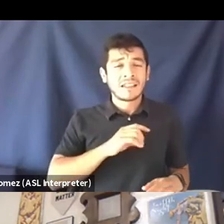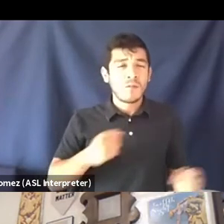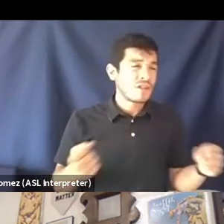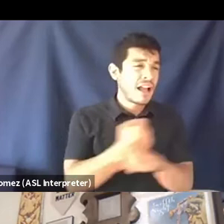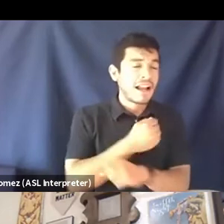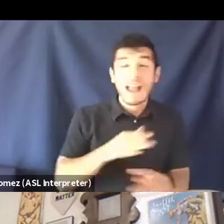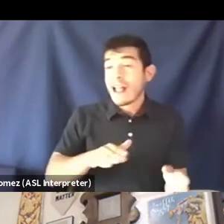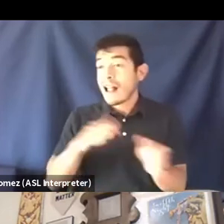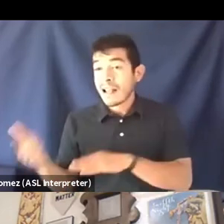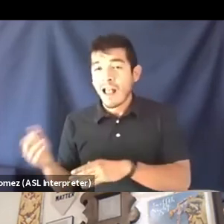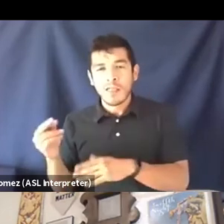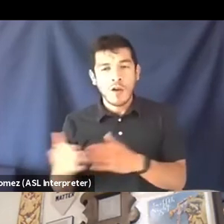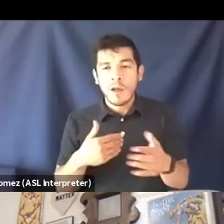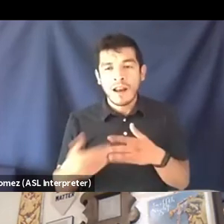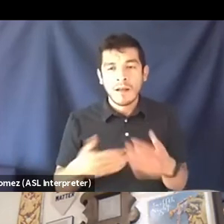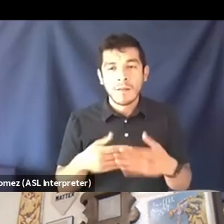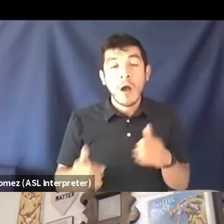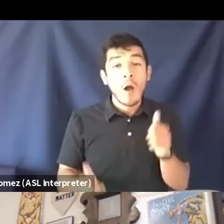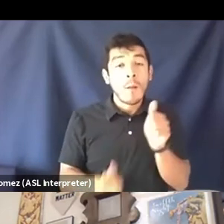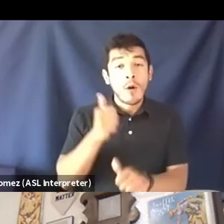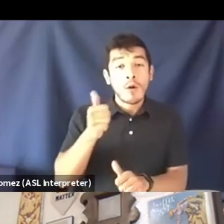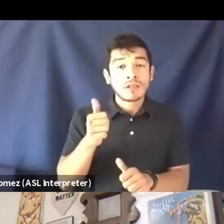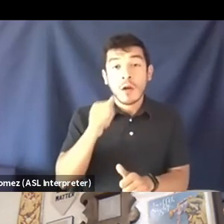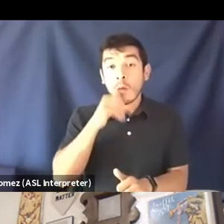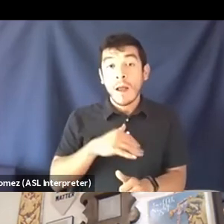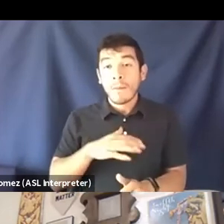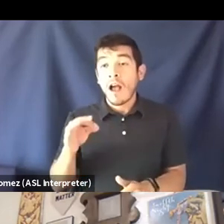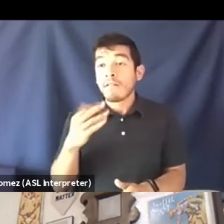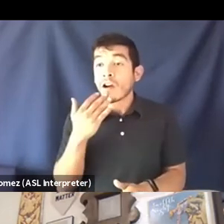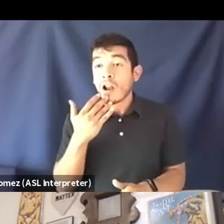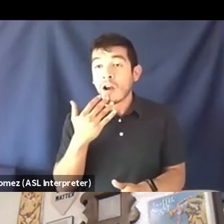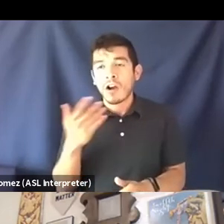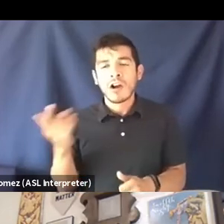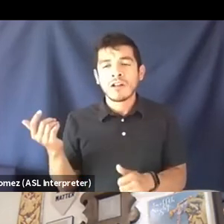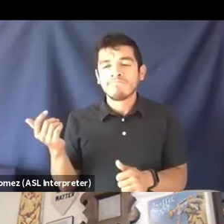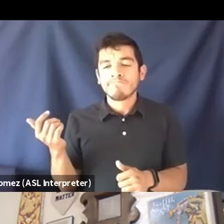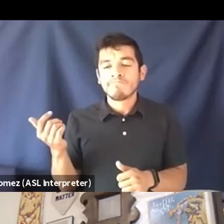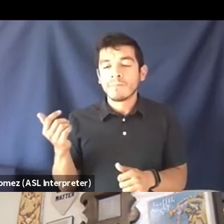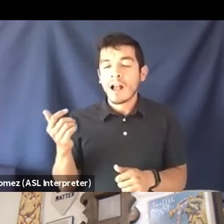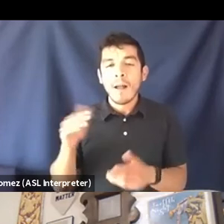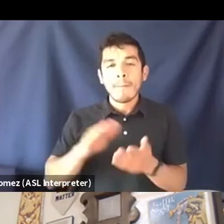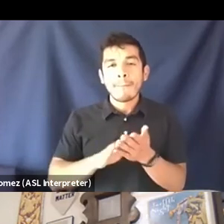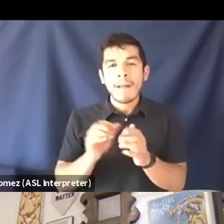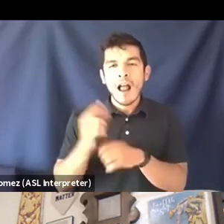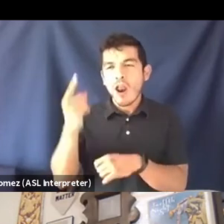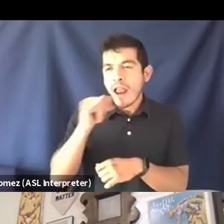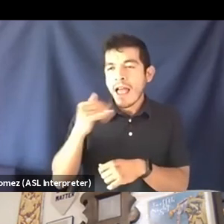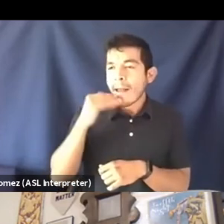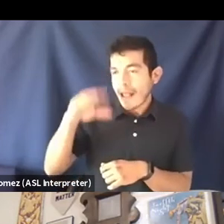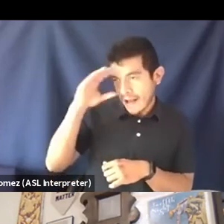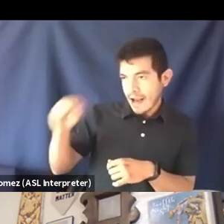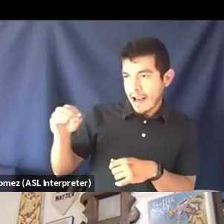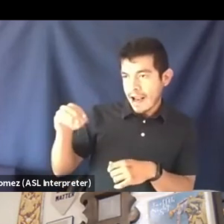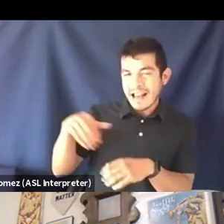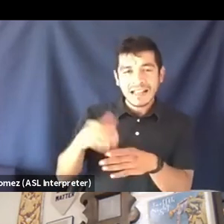way or another that most women of color are villainized in some way, discredited in some way,